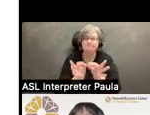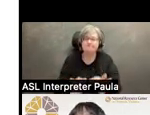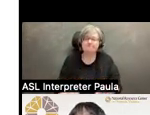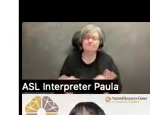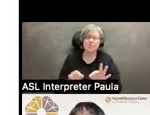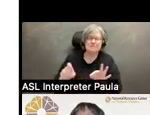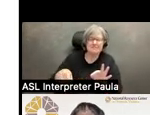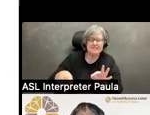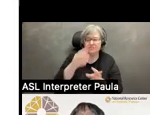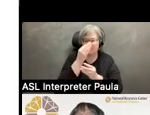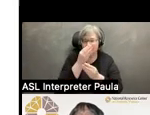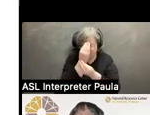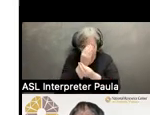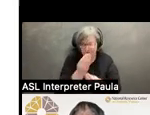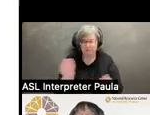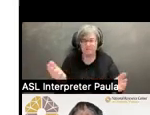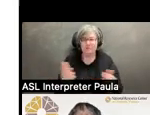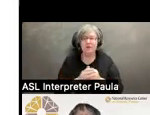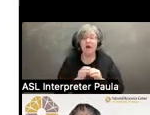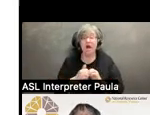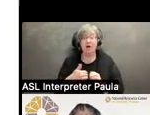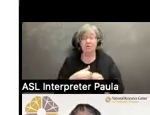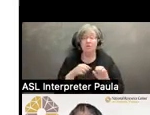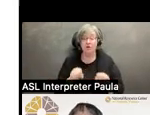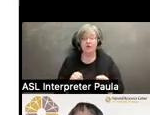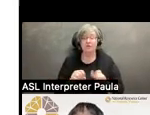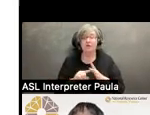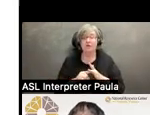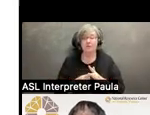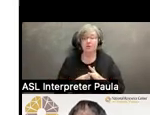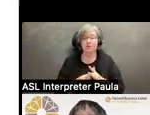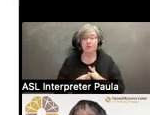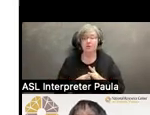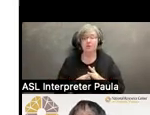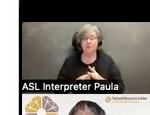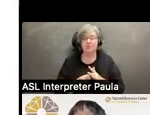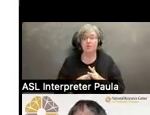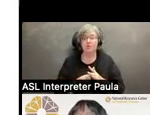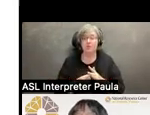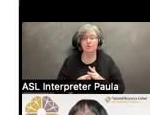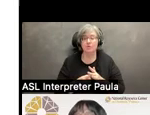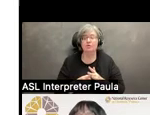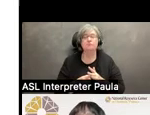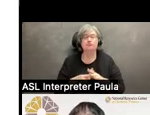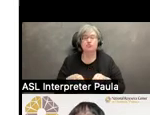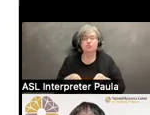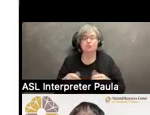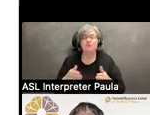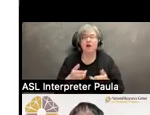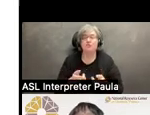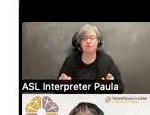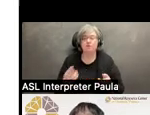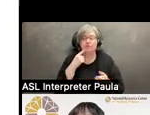information to the field and figure out how we can begin to answer and provide the resources for